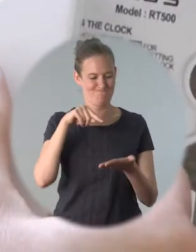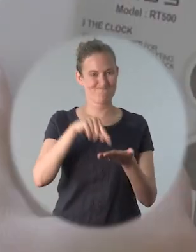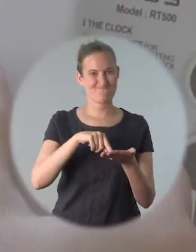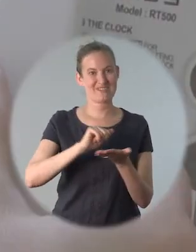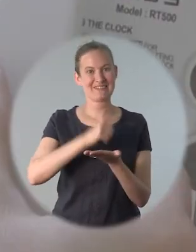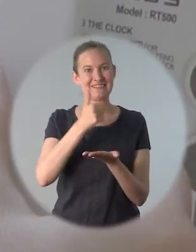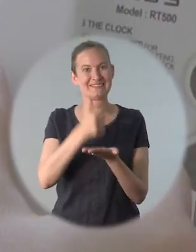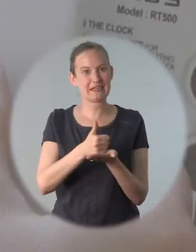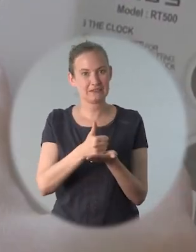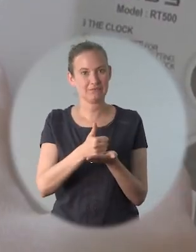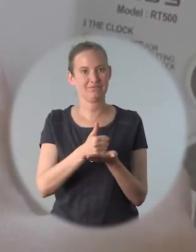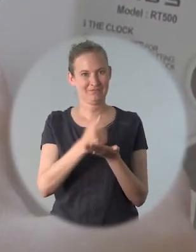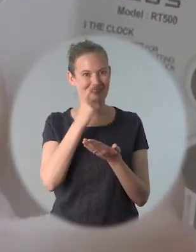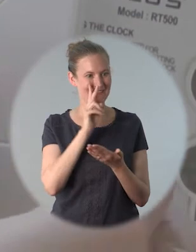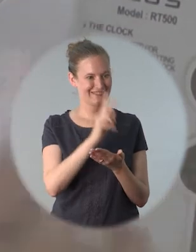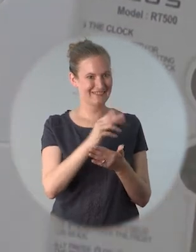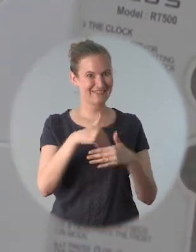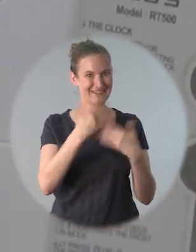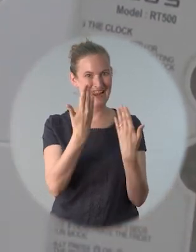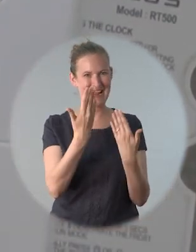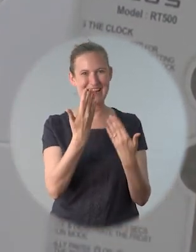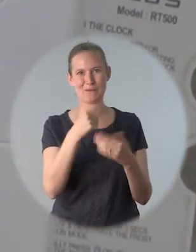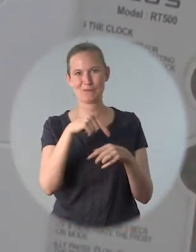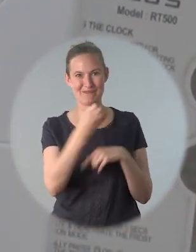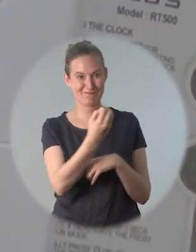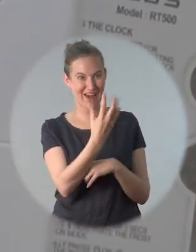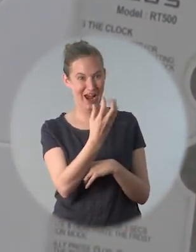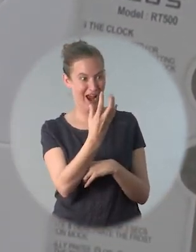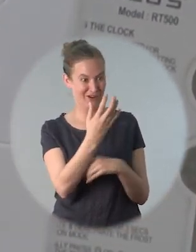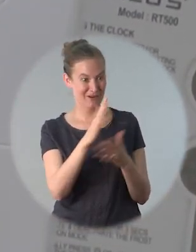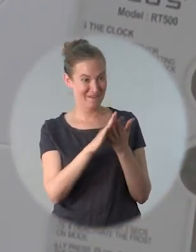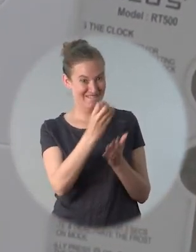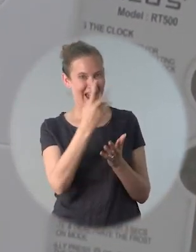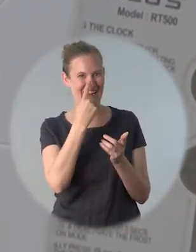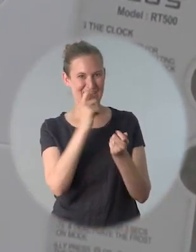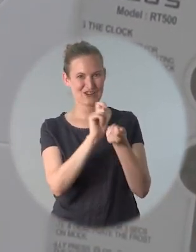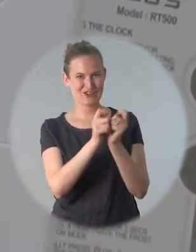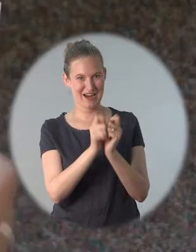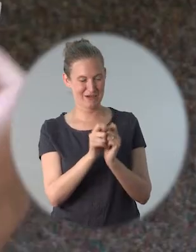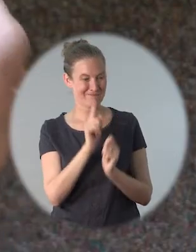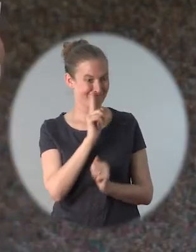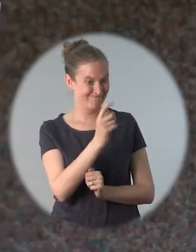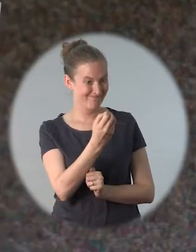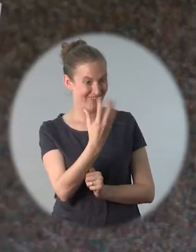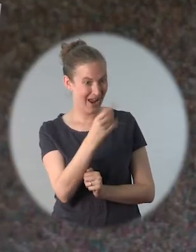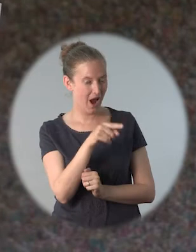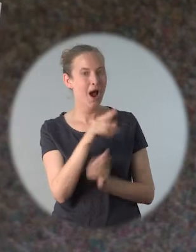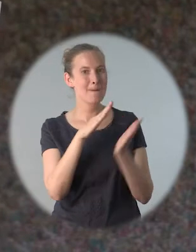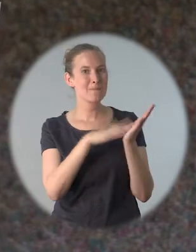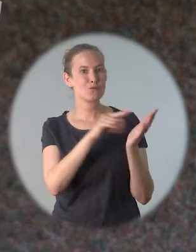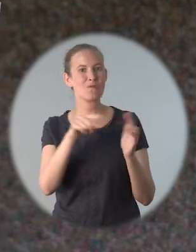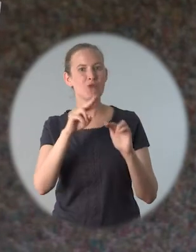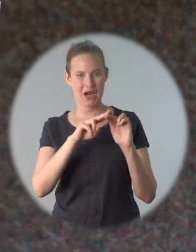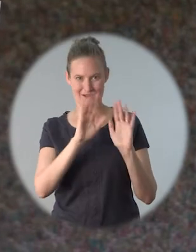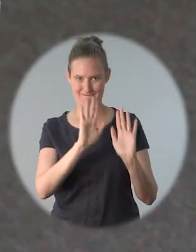You can see that the days or day of the week is flashing and when something's flashing it means you can adjust it.